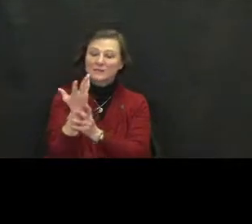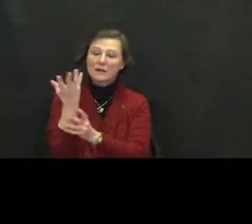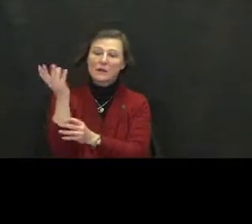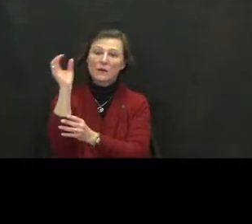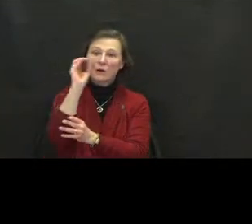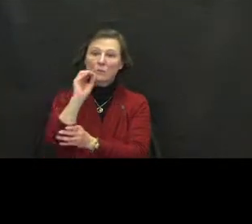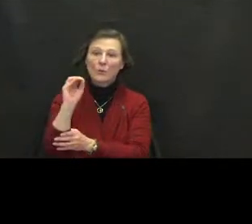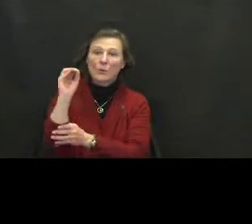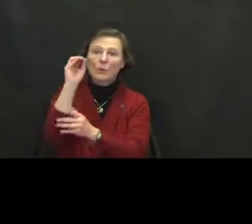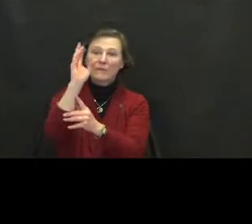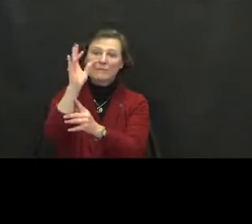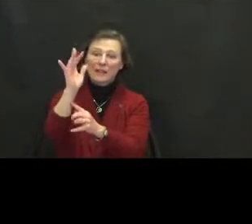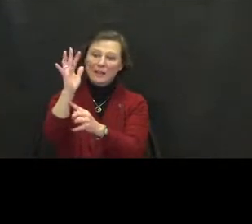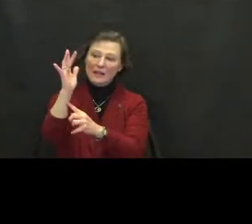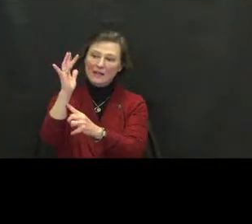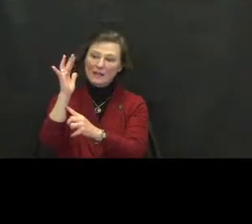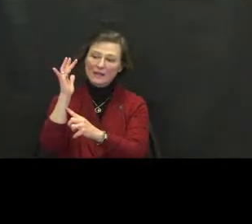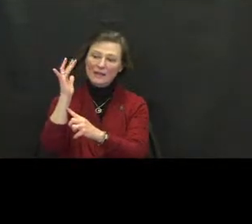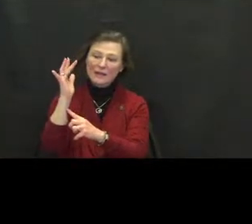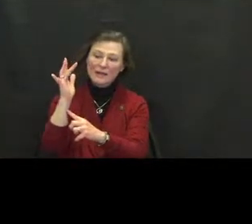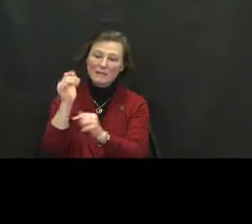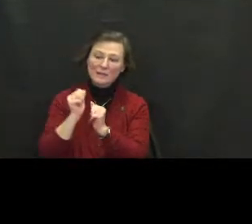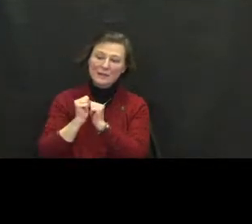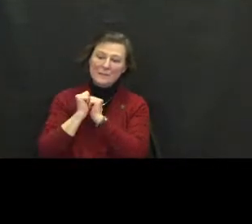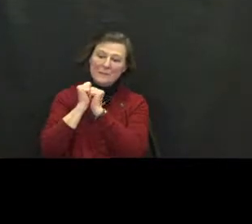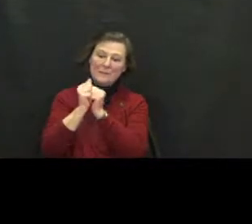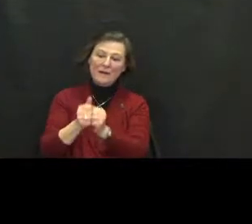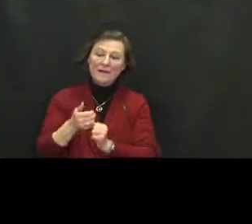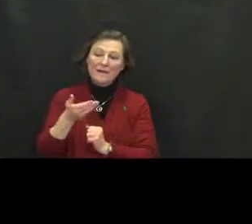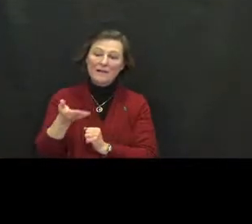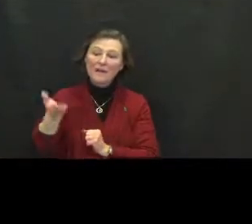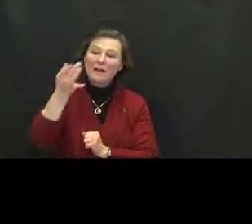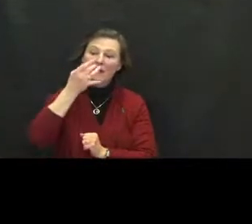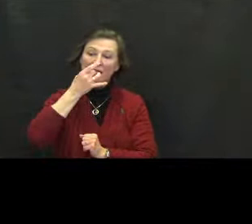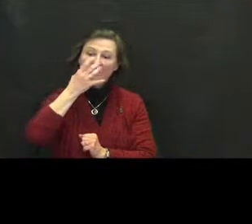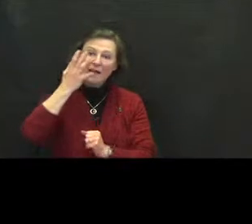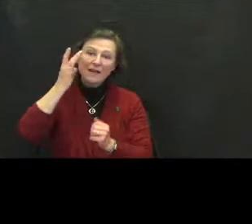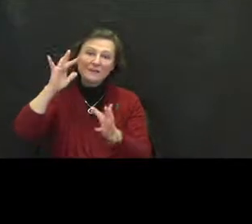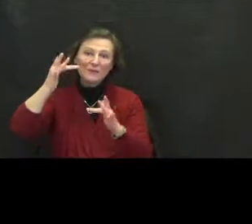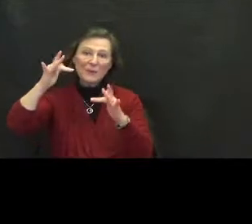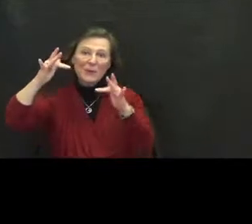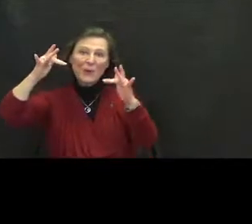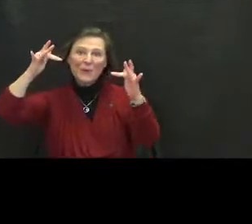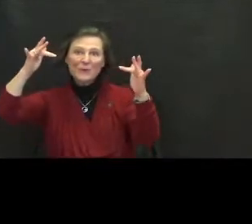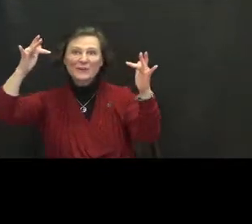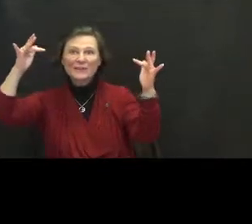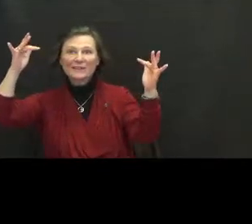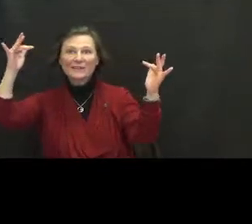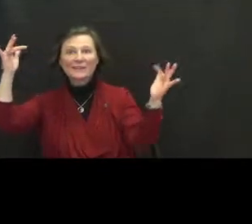Rise up, O flame, by thy light